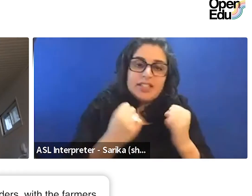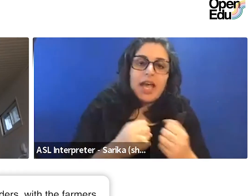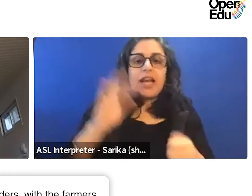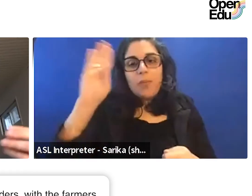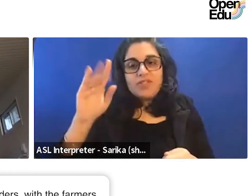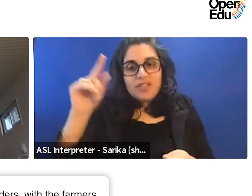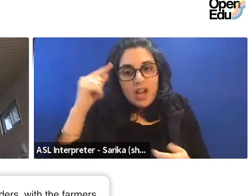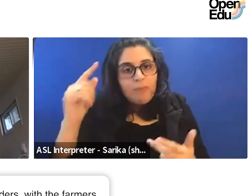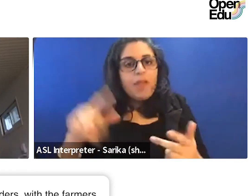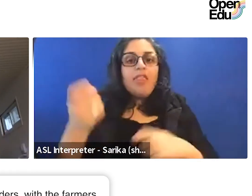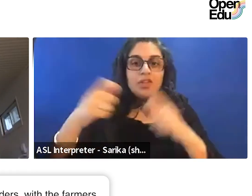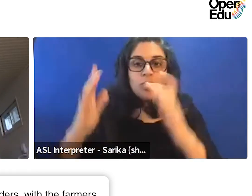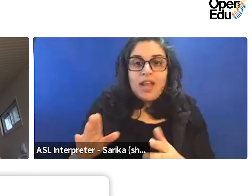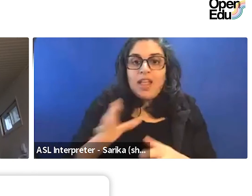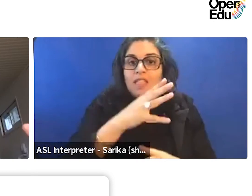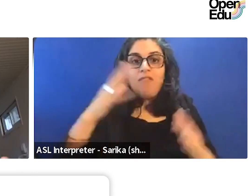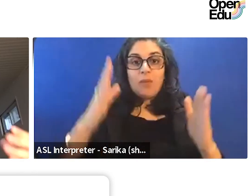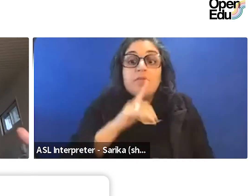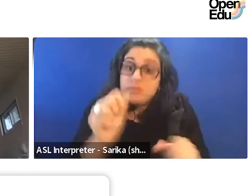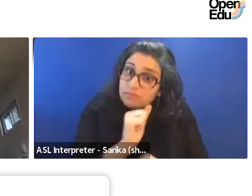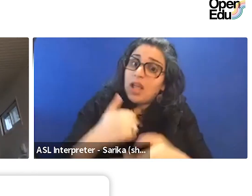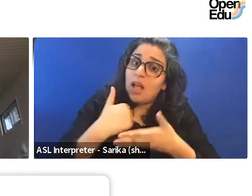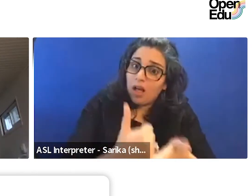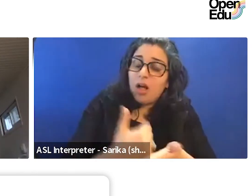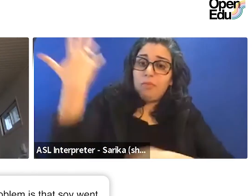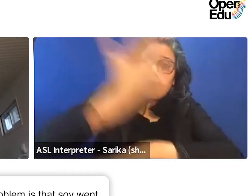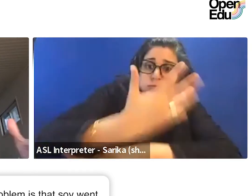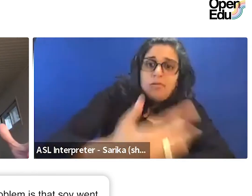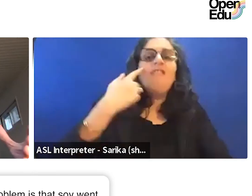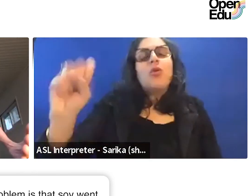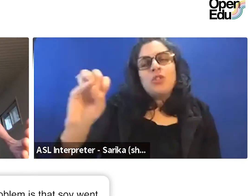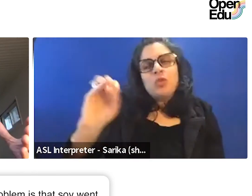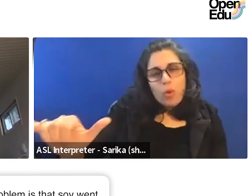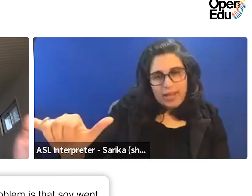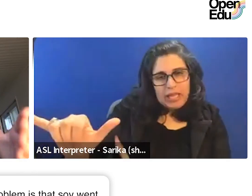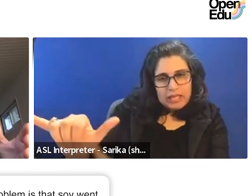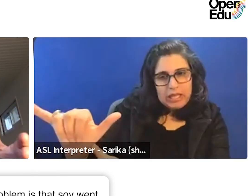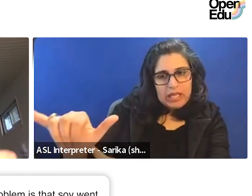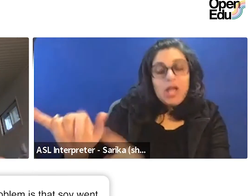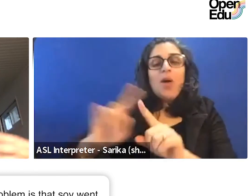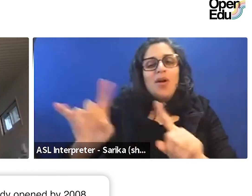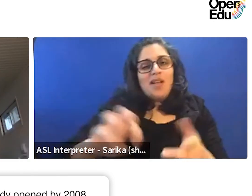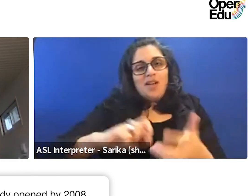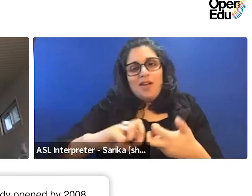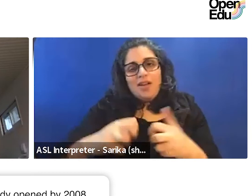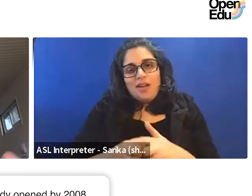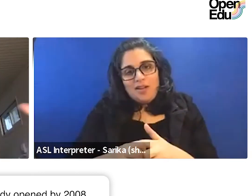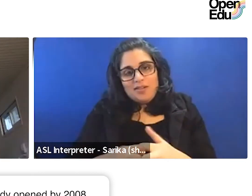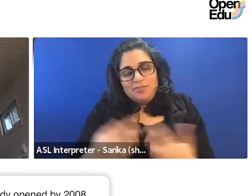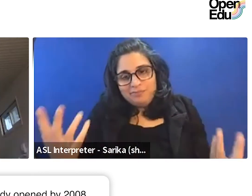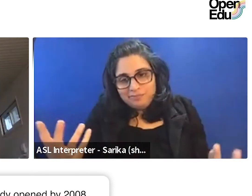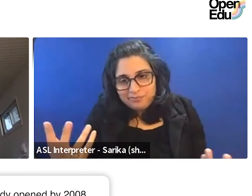farmers, that really helped, right? Stop deforestation for soy. The problem is that soy went into the lands that were already open